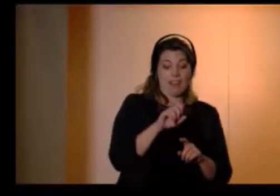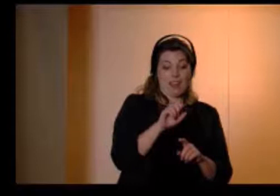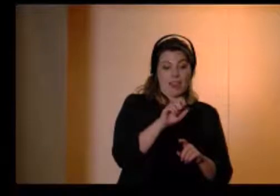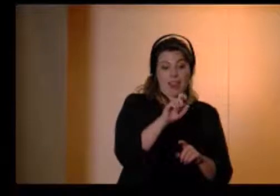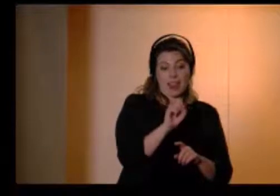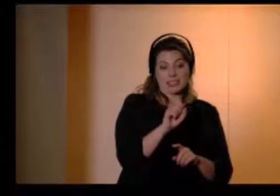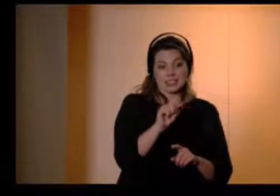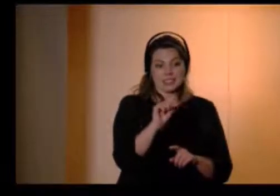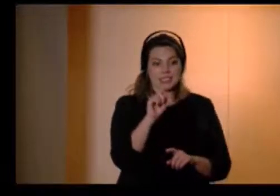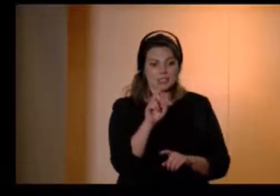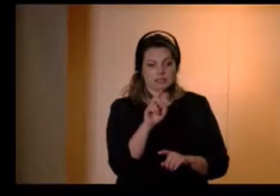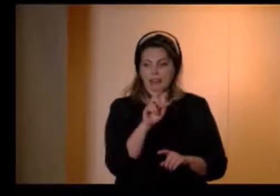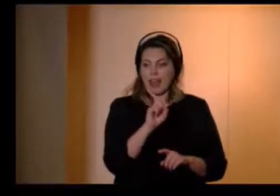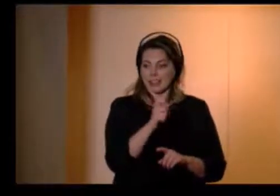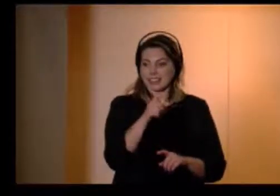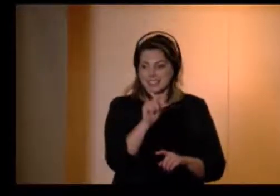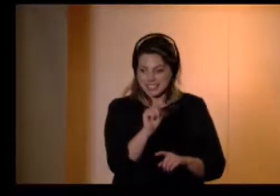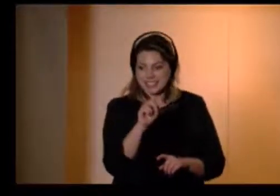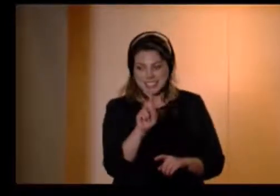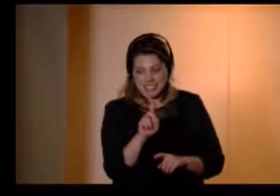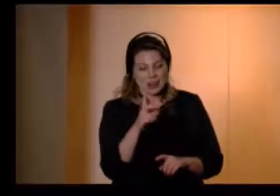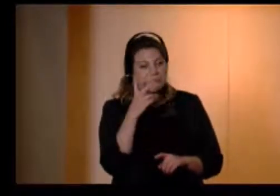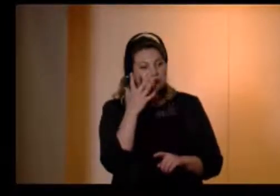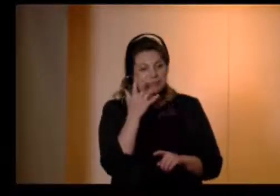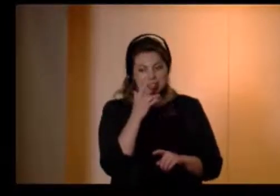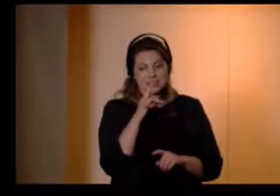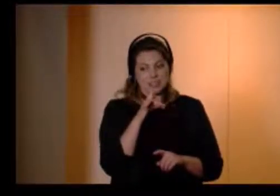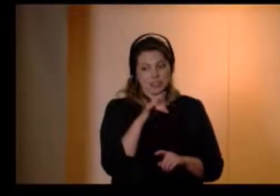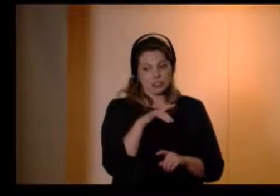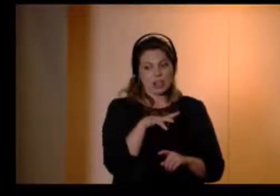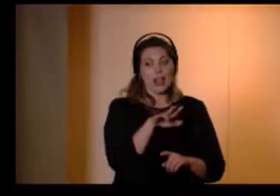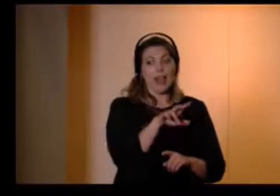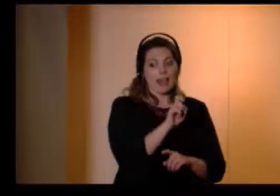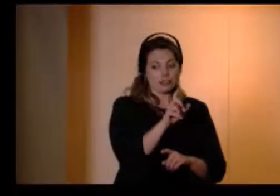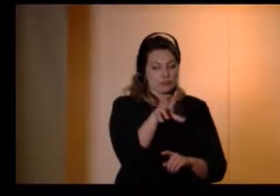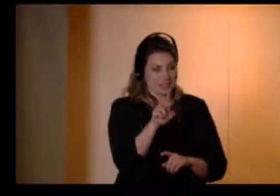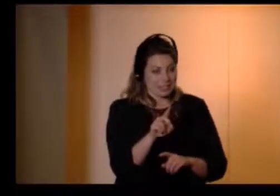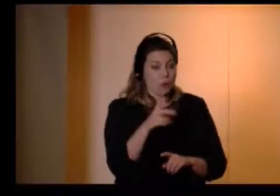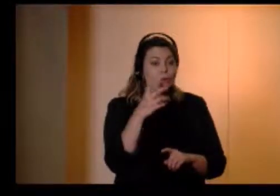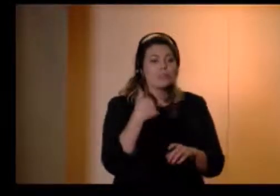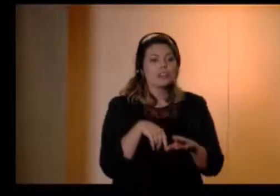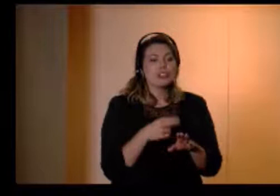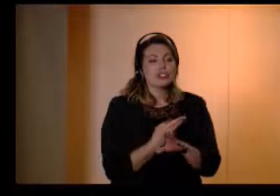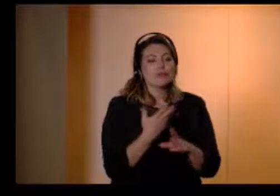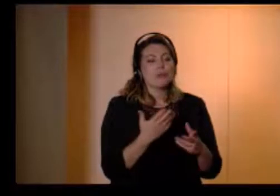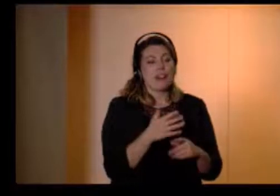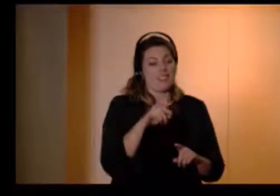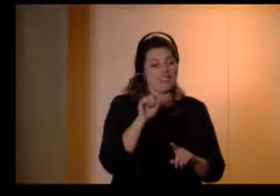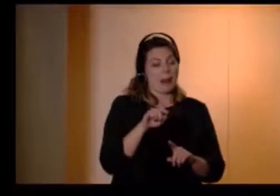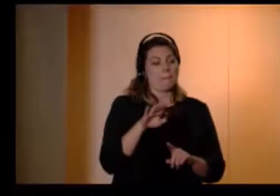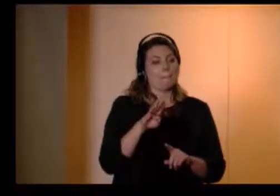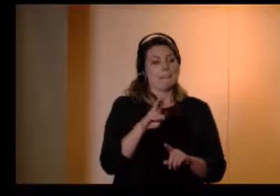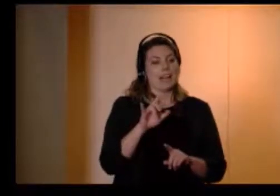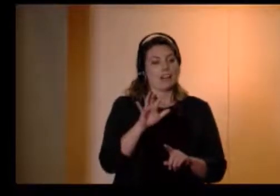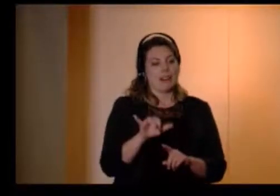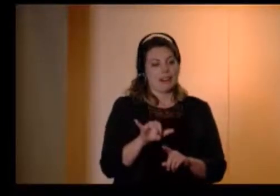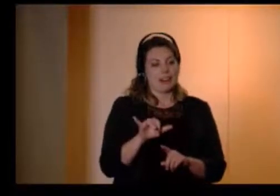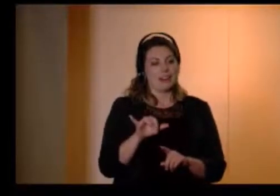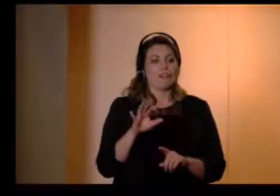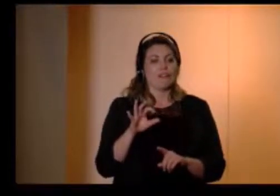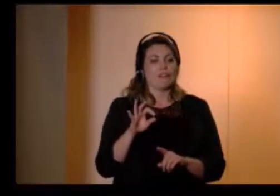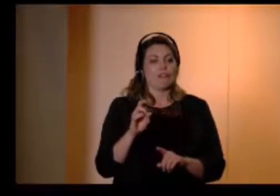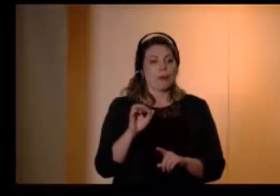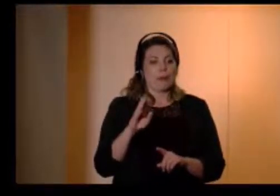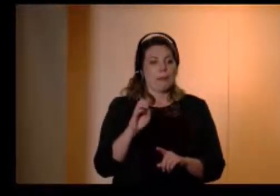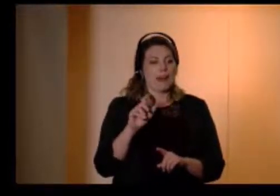interactive 3D viewer in the browser, we use the X3D binary format, which allows for faster